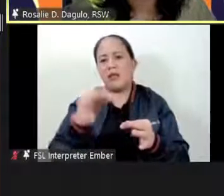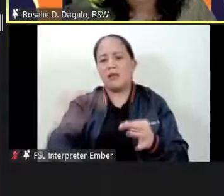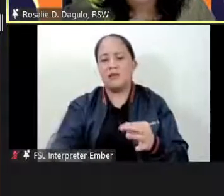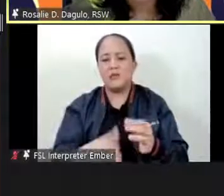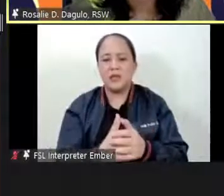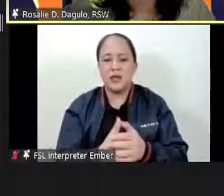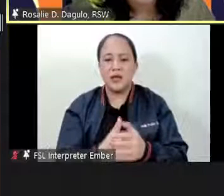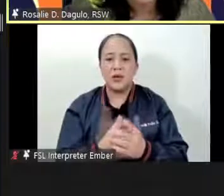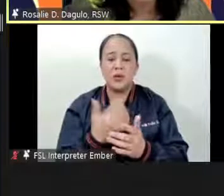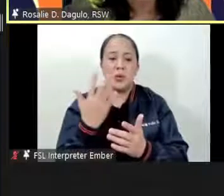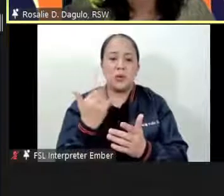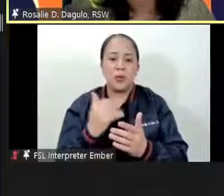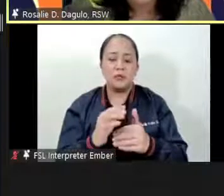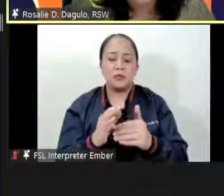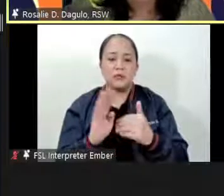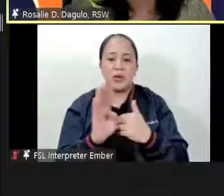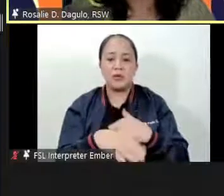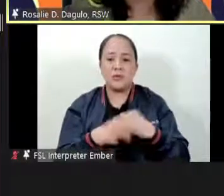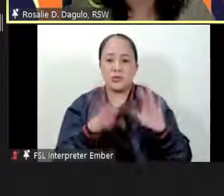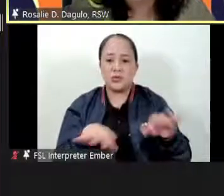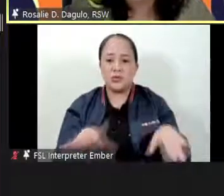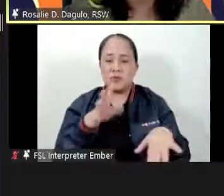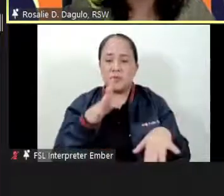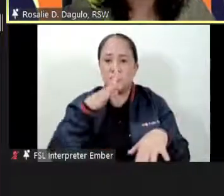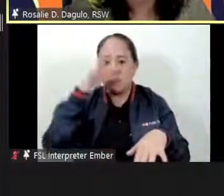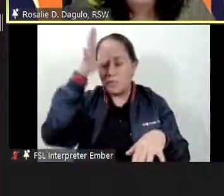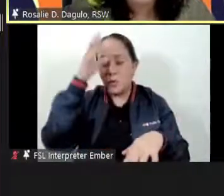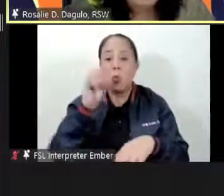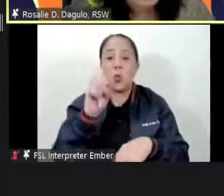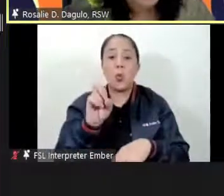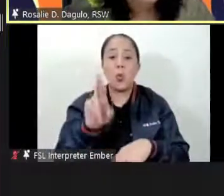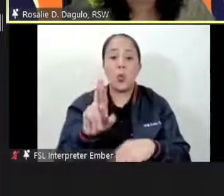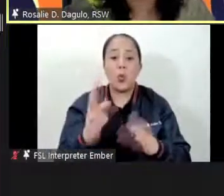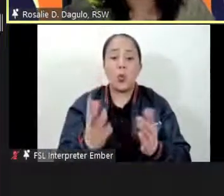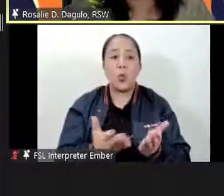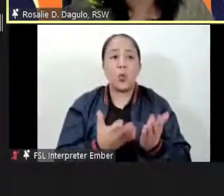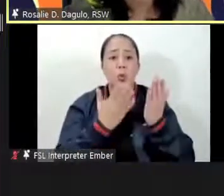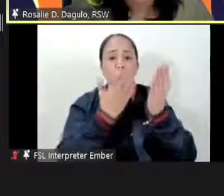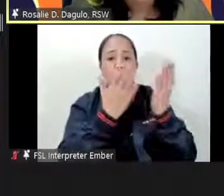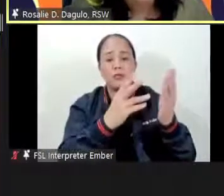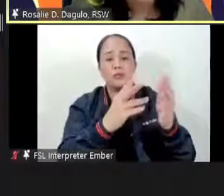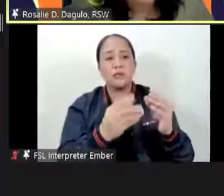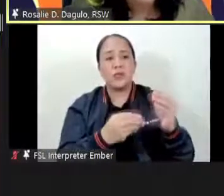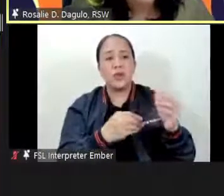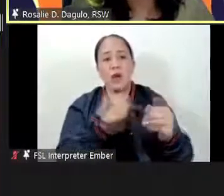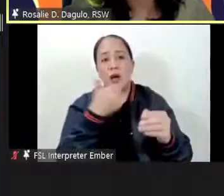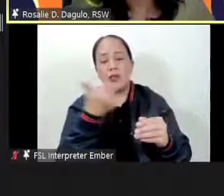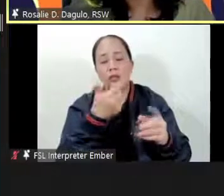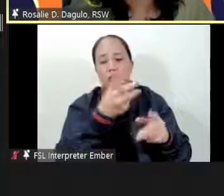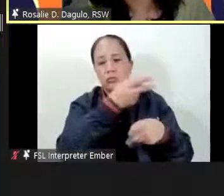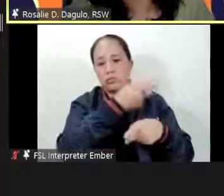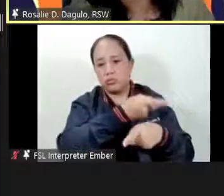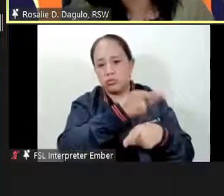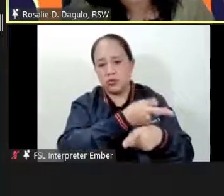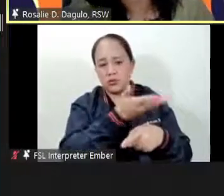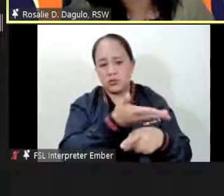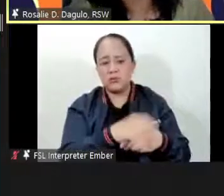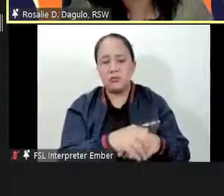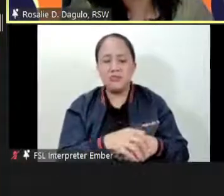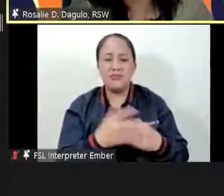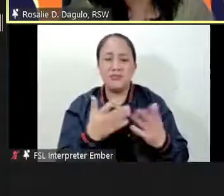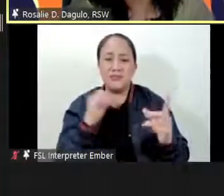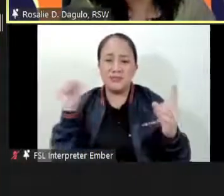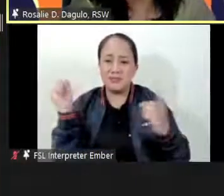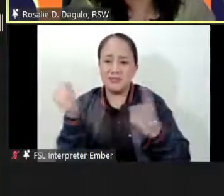the return of children to their parents or in giving them alternative childcare. Given this